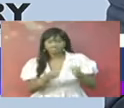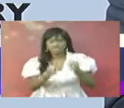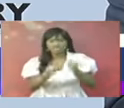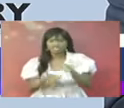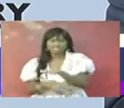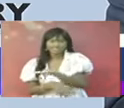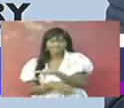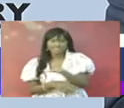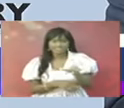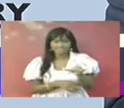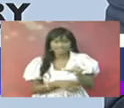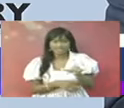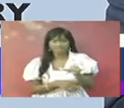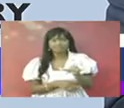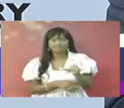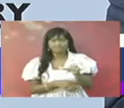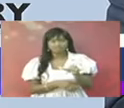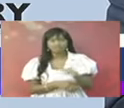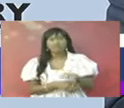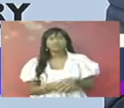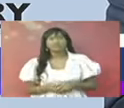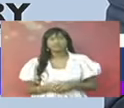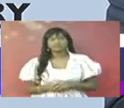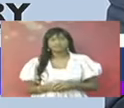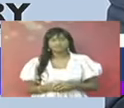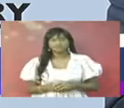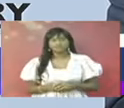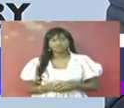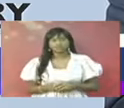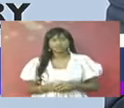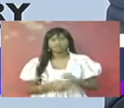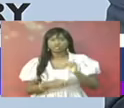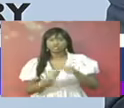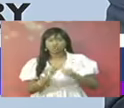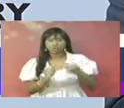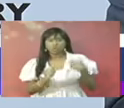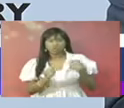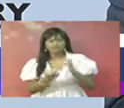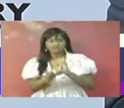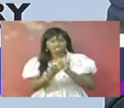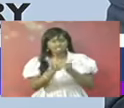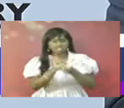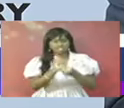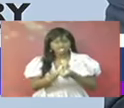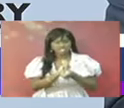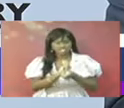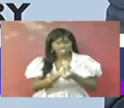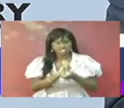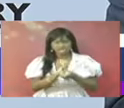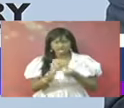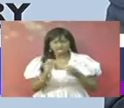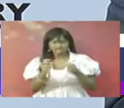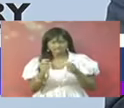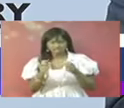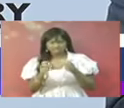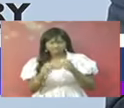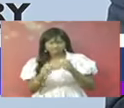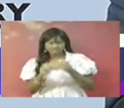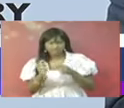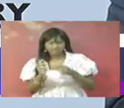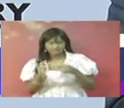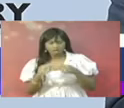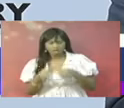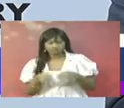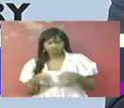same, looking for it in areas that we expect to find it, where we have changes in the patterns of the clinical presentation in terms